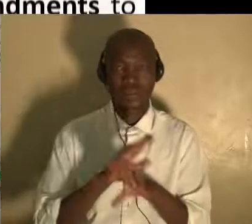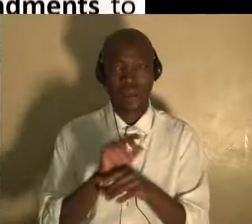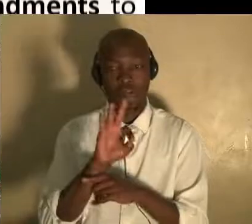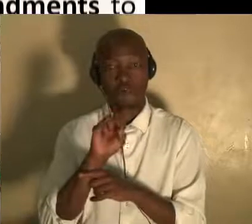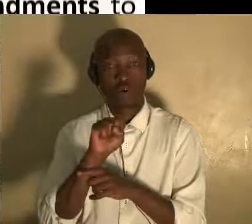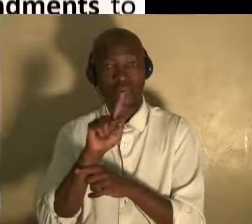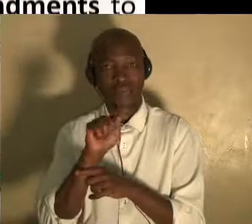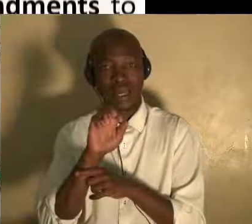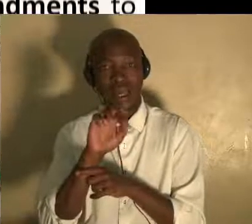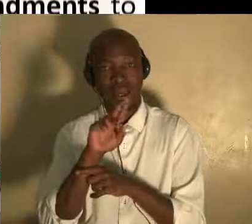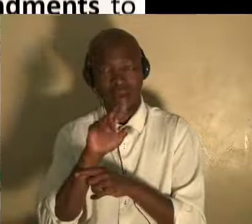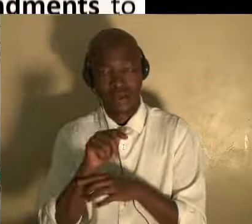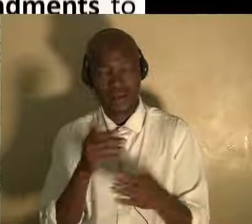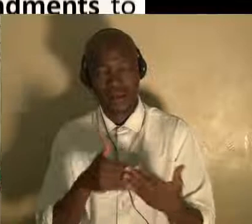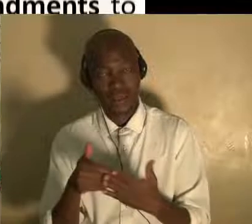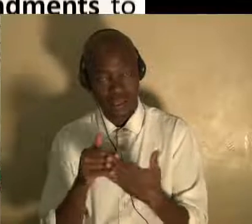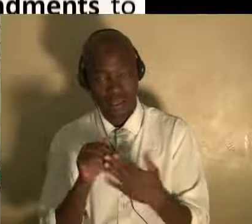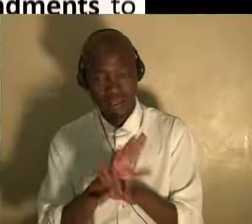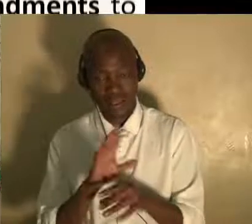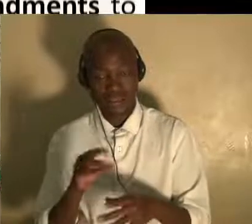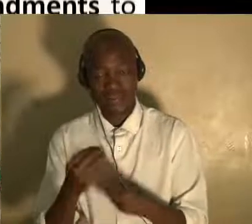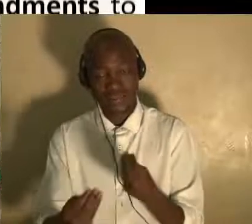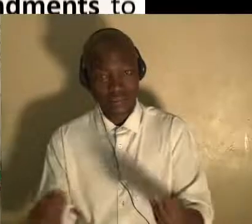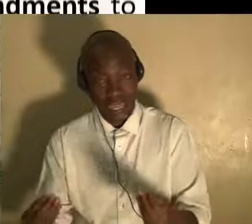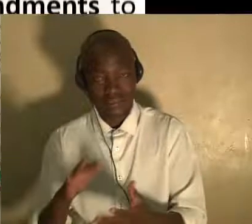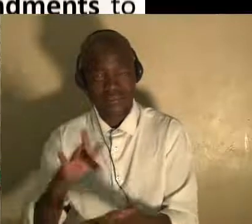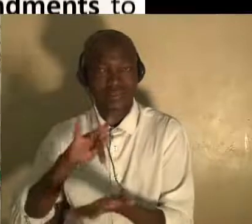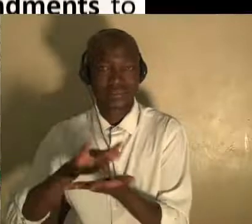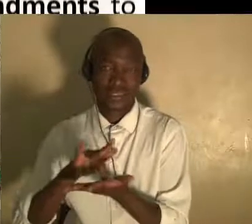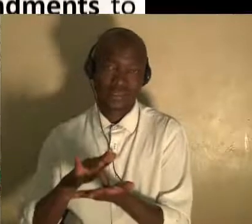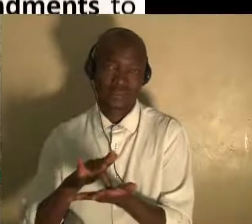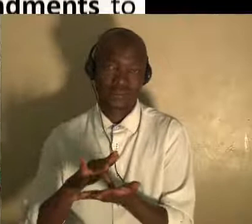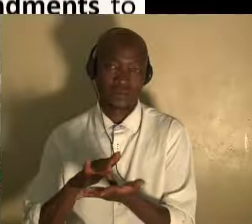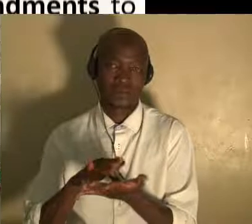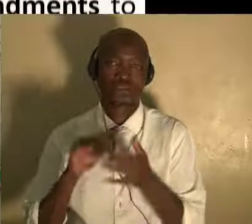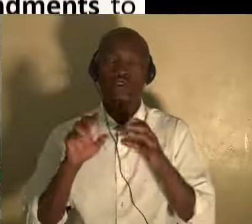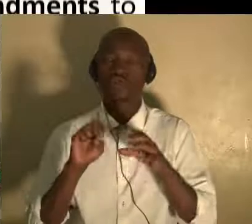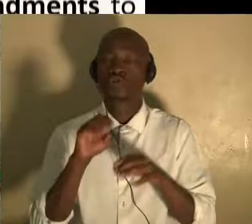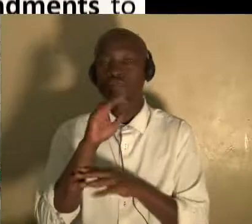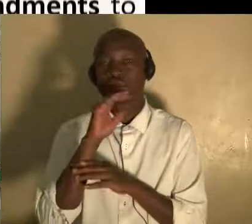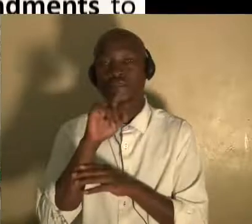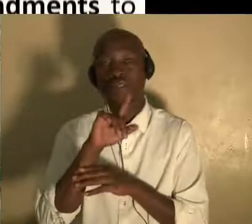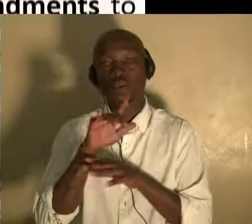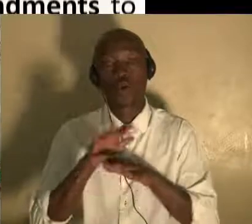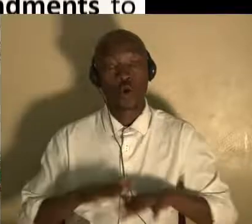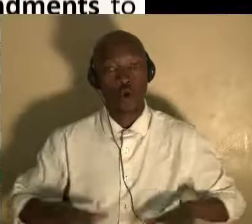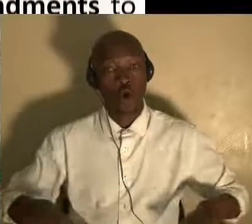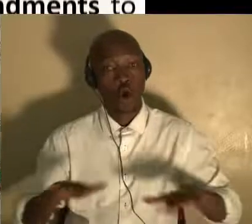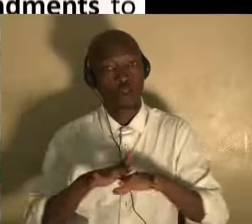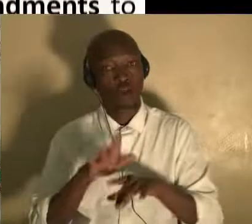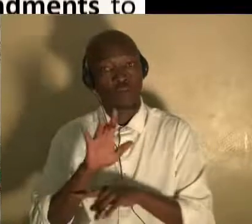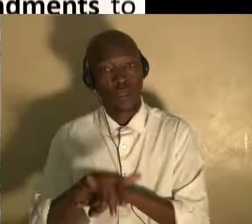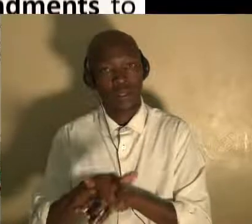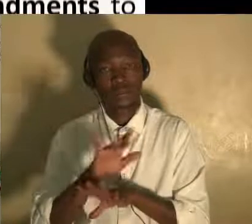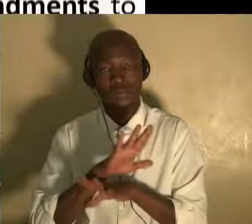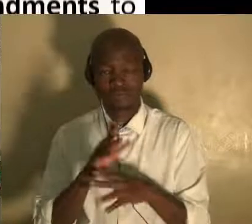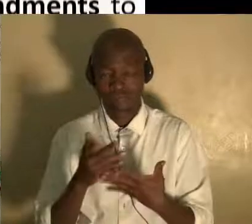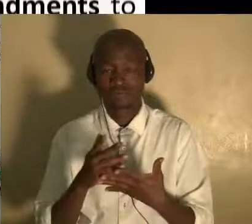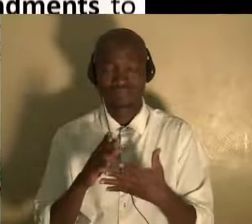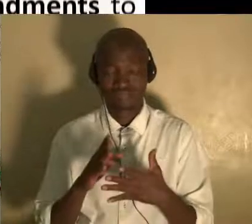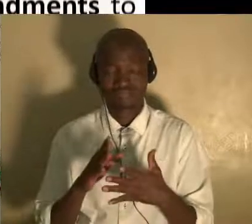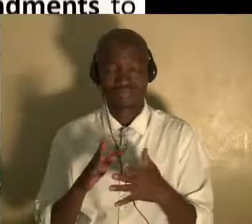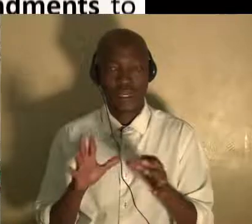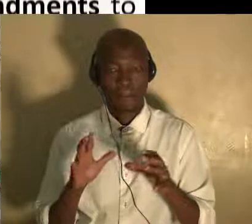It includes child and youth care centers. So all of that comprises a child protection